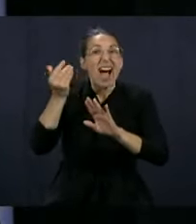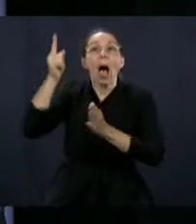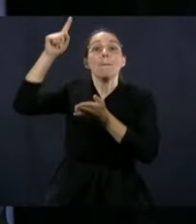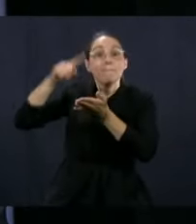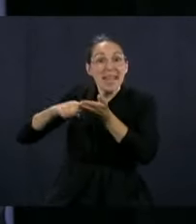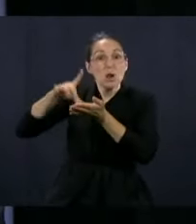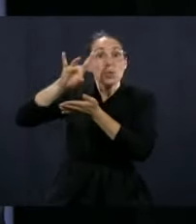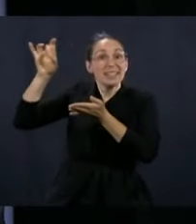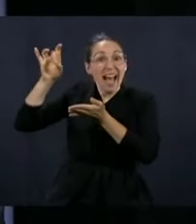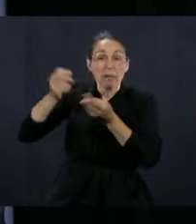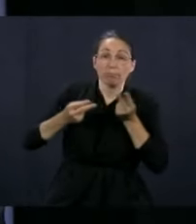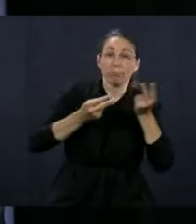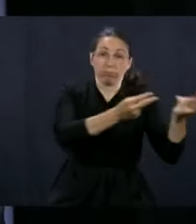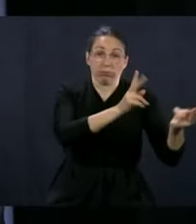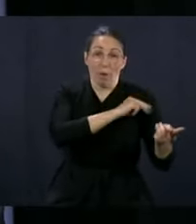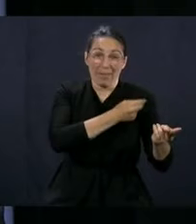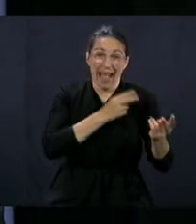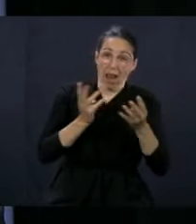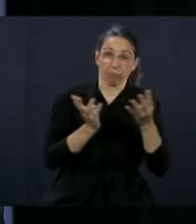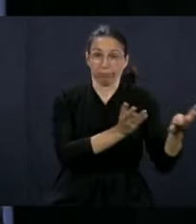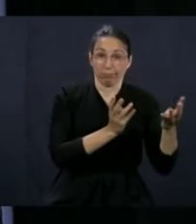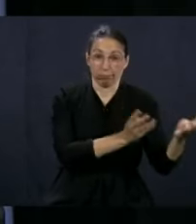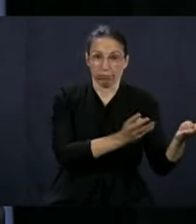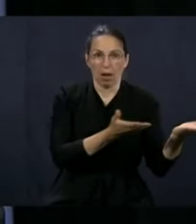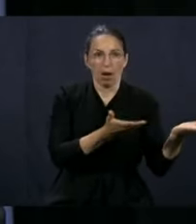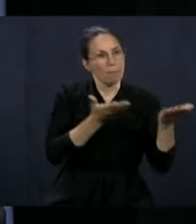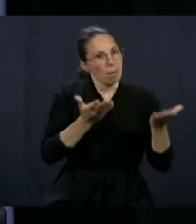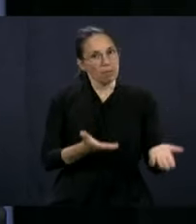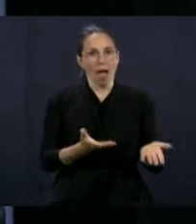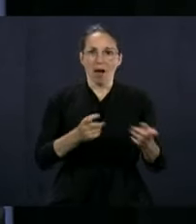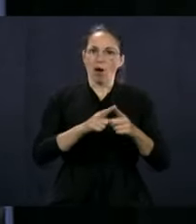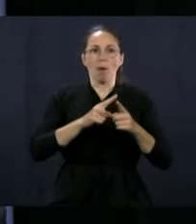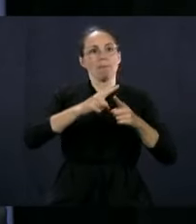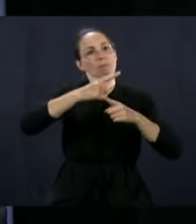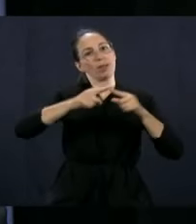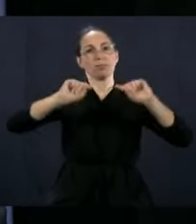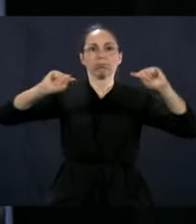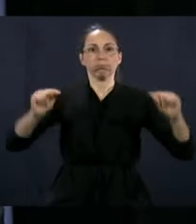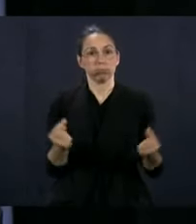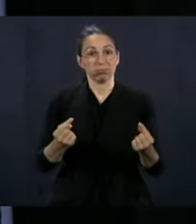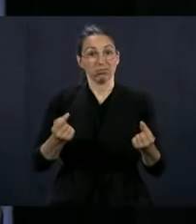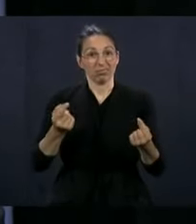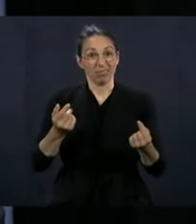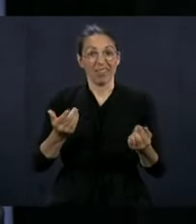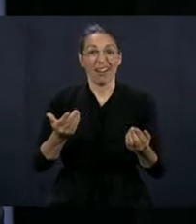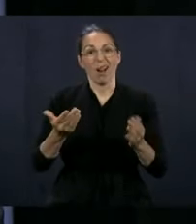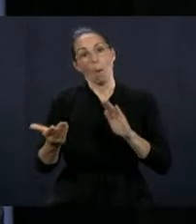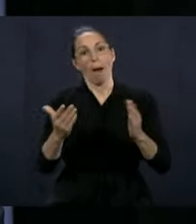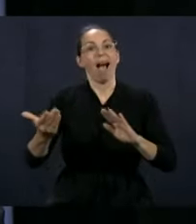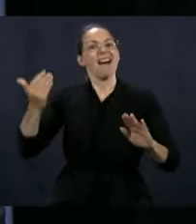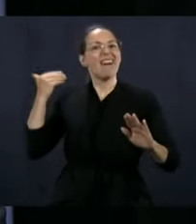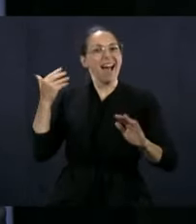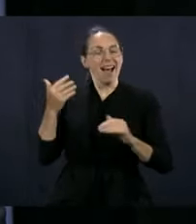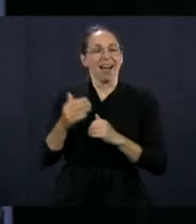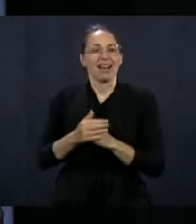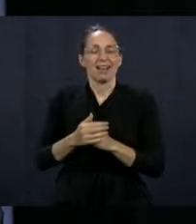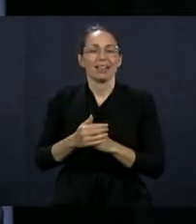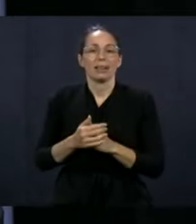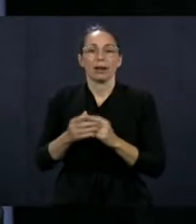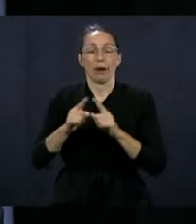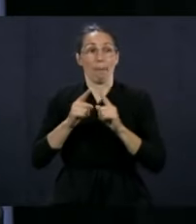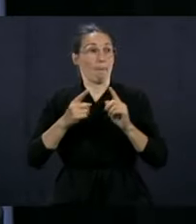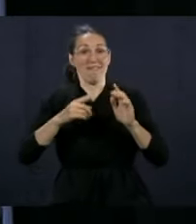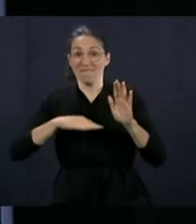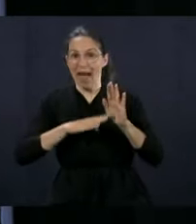you recall, we went up to 1,800 thereabouts in hospitalization rate. So we're now at half of the peak